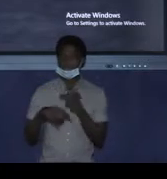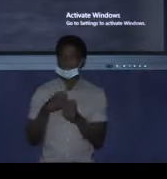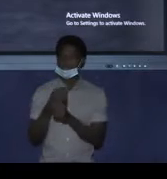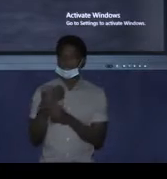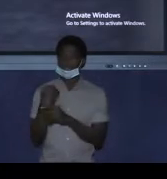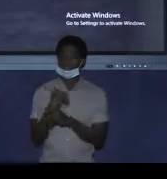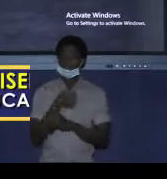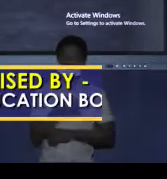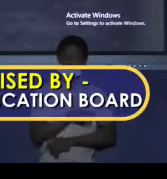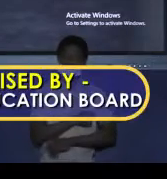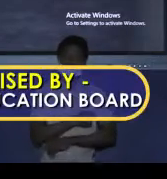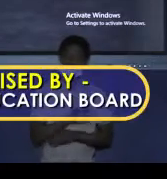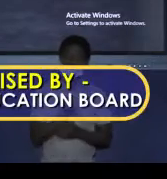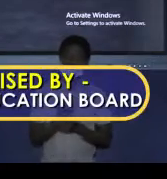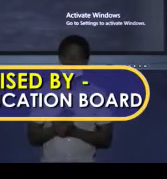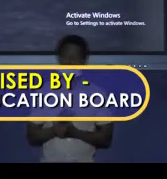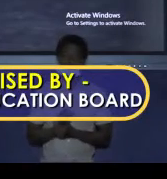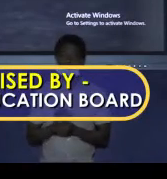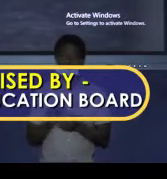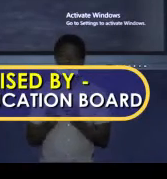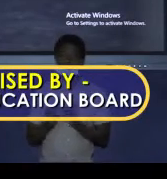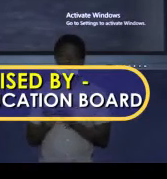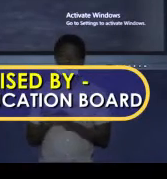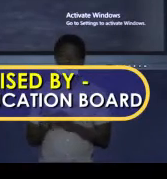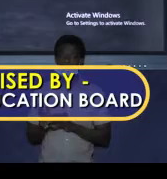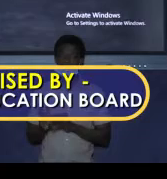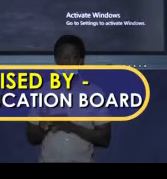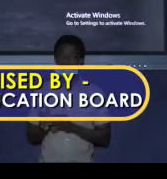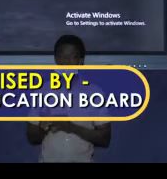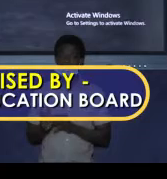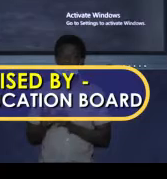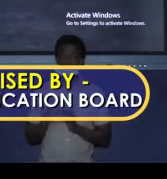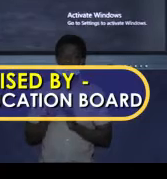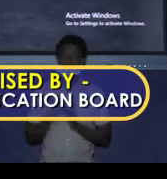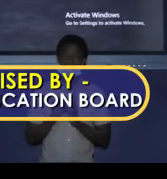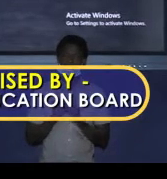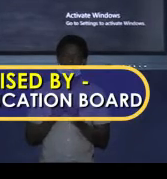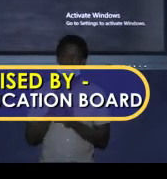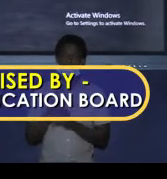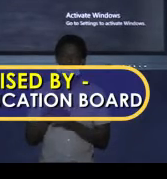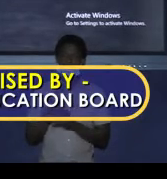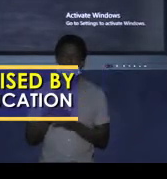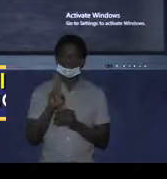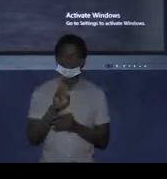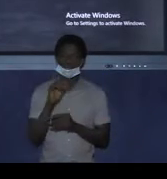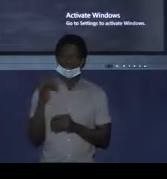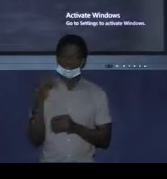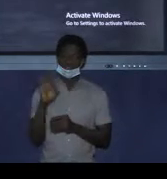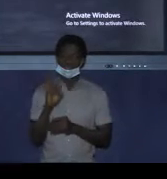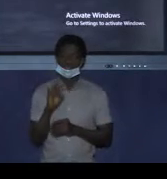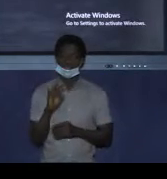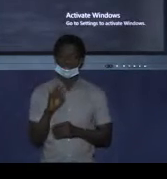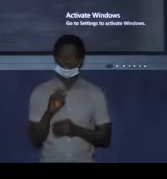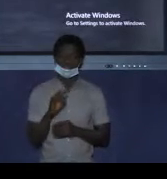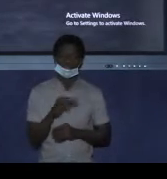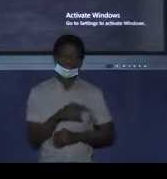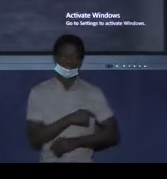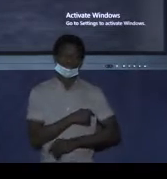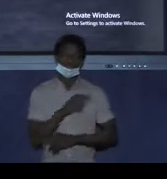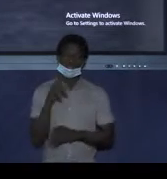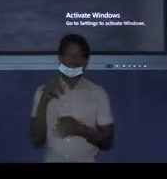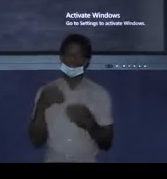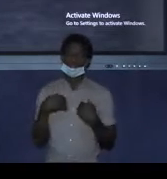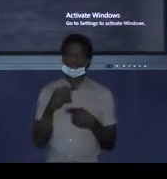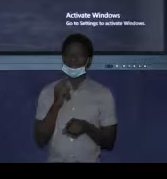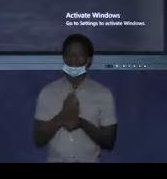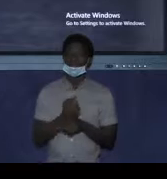list any three types of thermometer. Question number two, mention two uses of